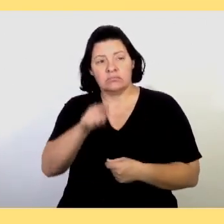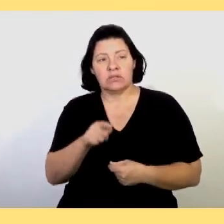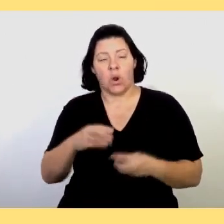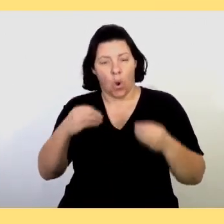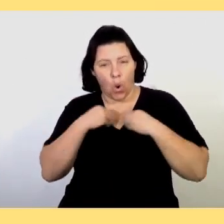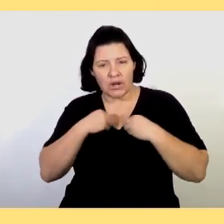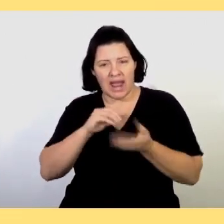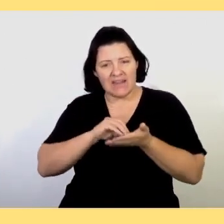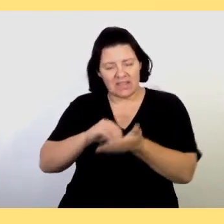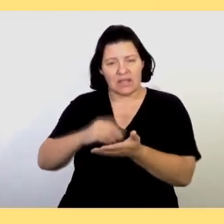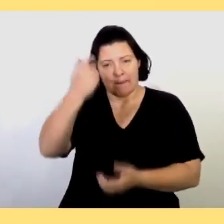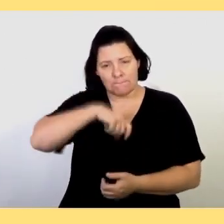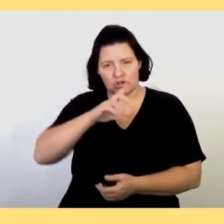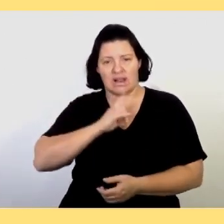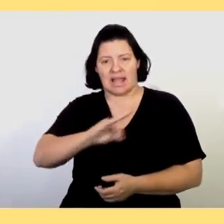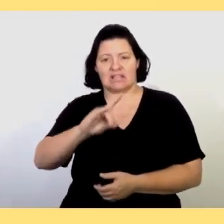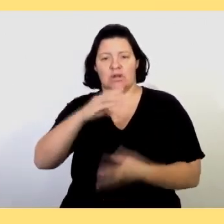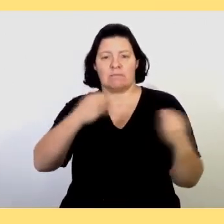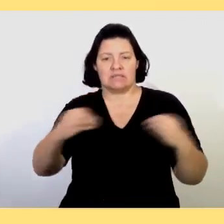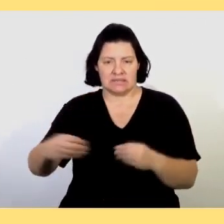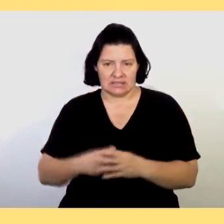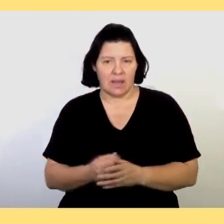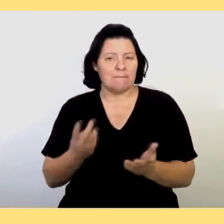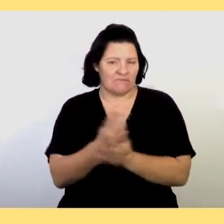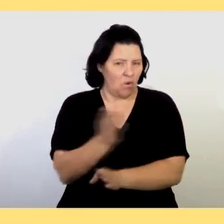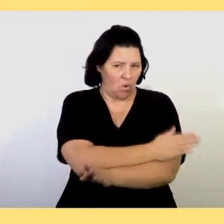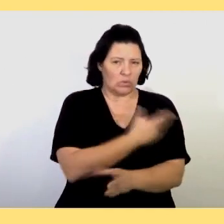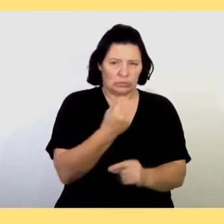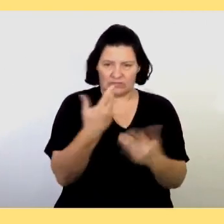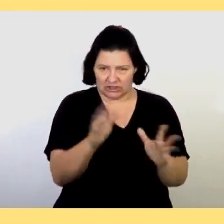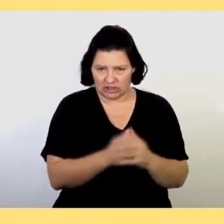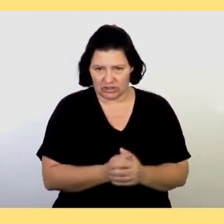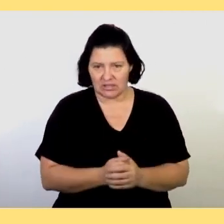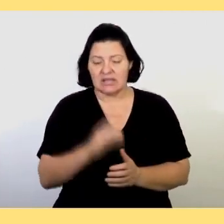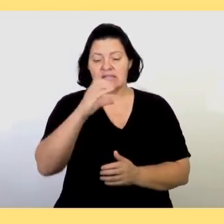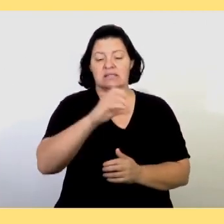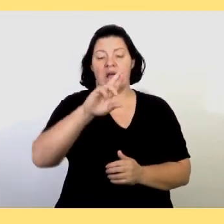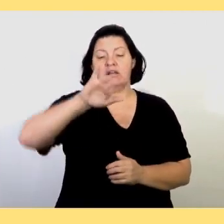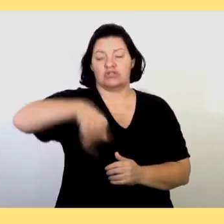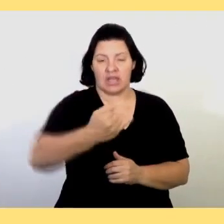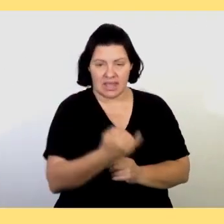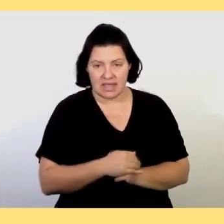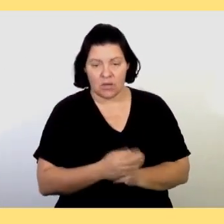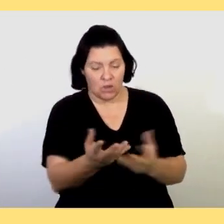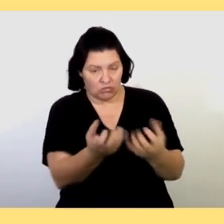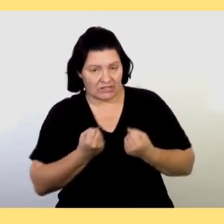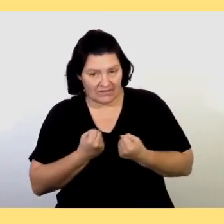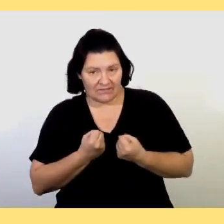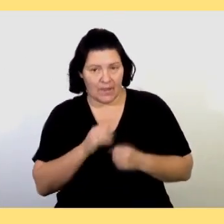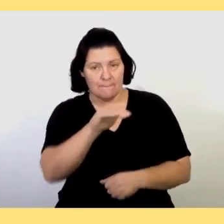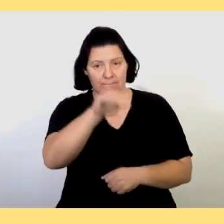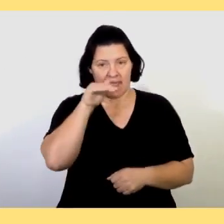the owner invests personal cash into the business. We did one like this before. Okay, CRJ, we are